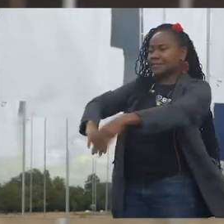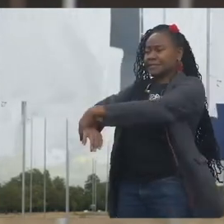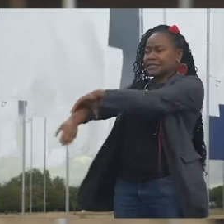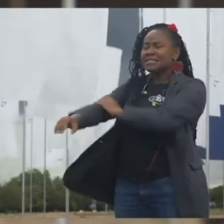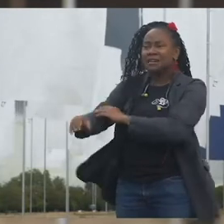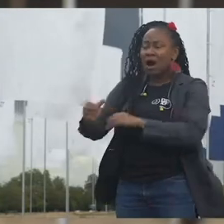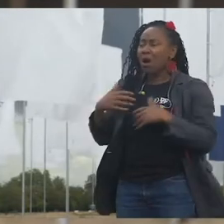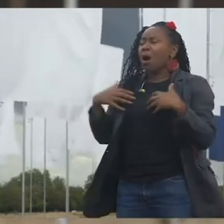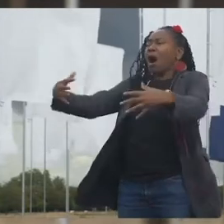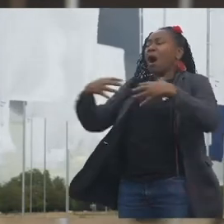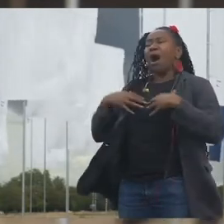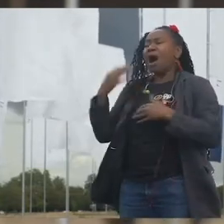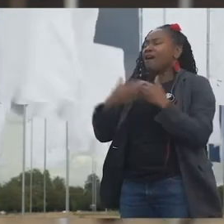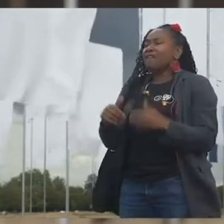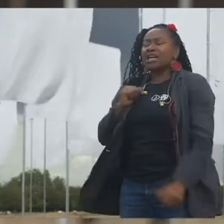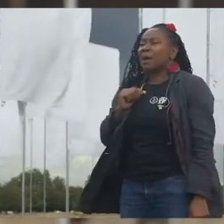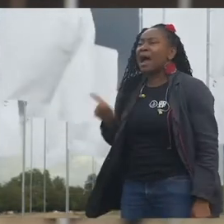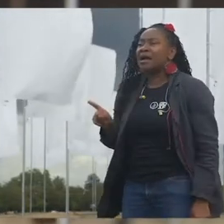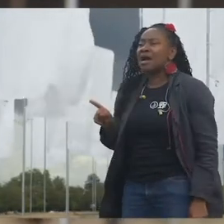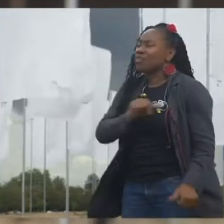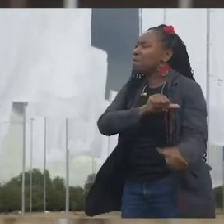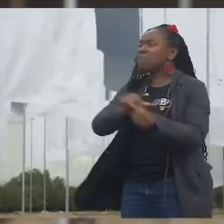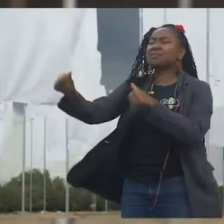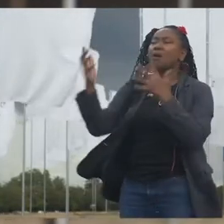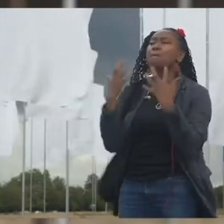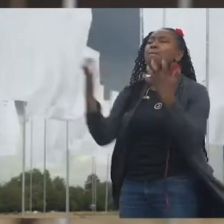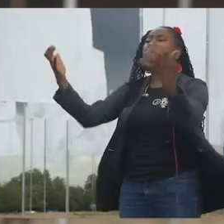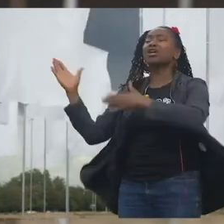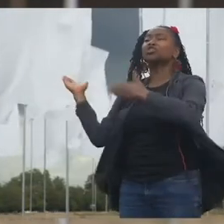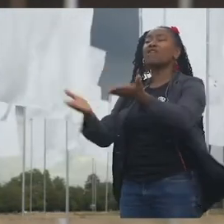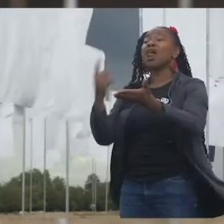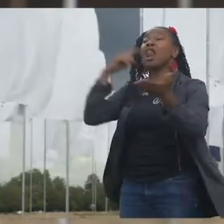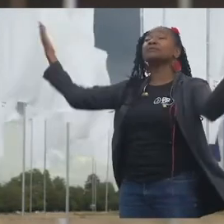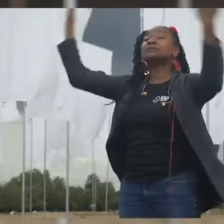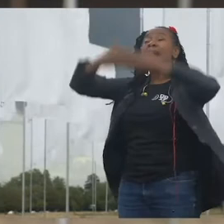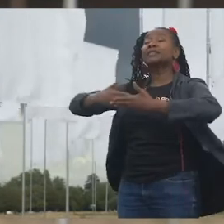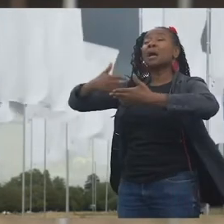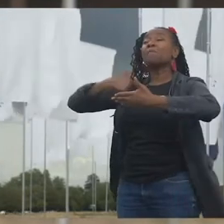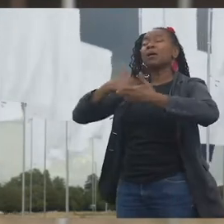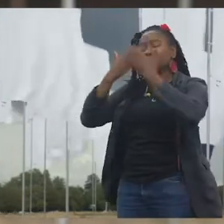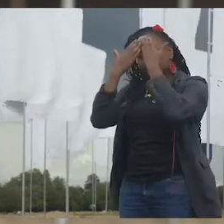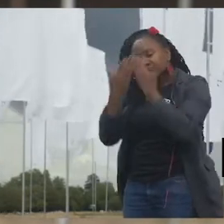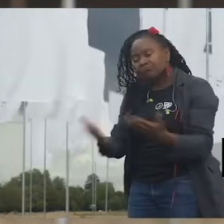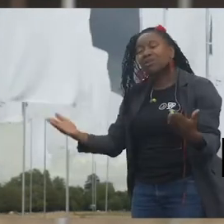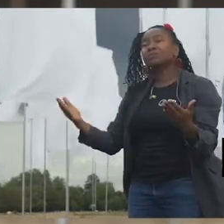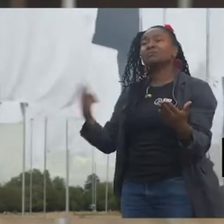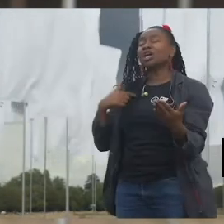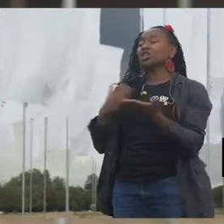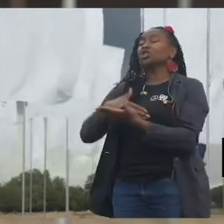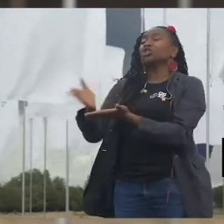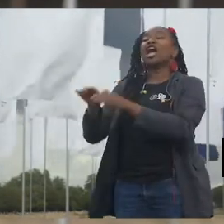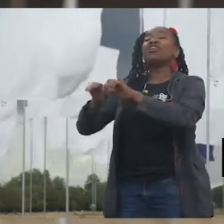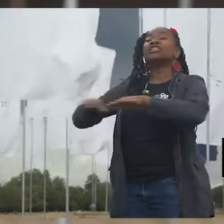not have hoped for, the very best of public service. Last night, I was honoured to share this stage with